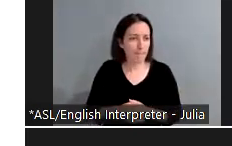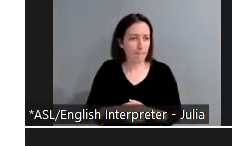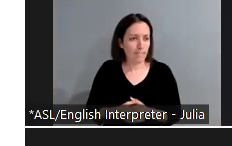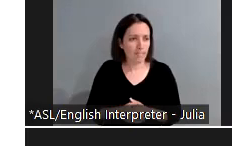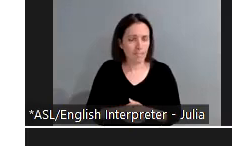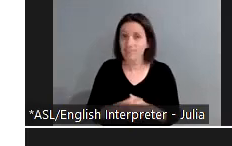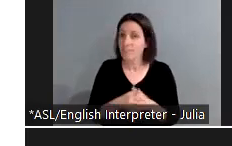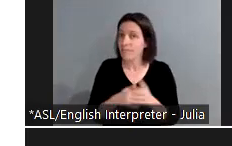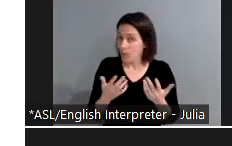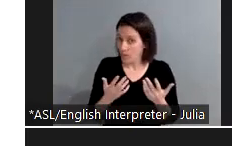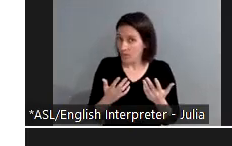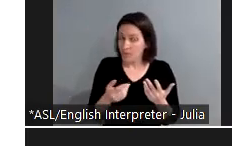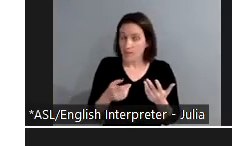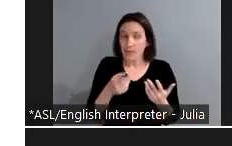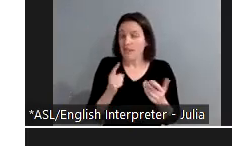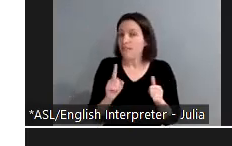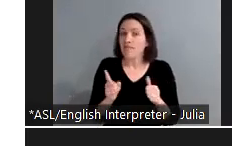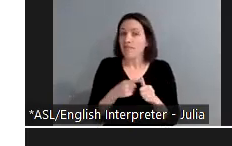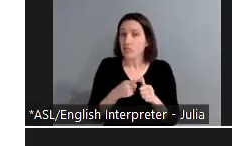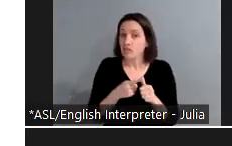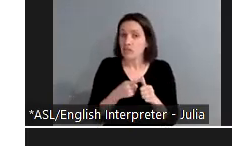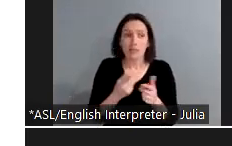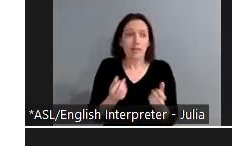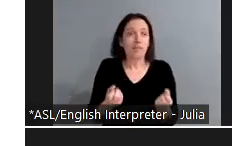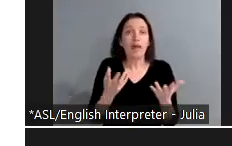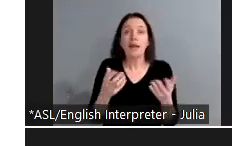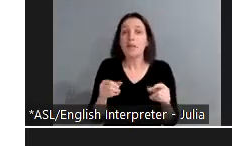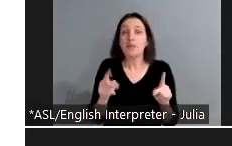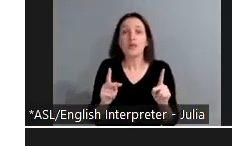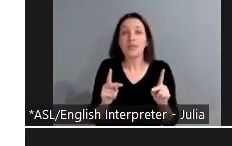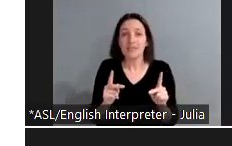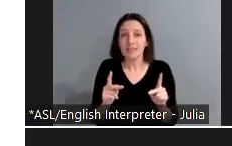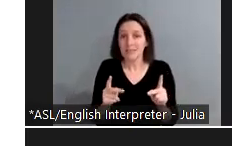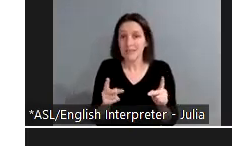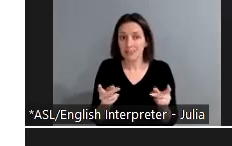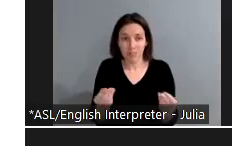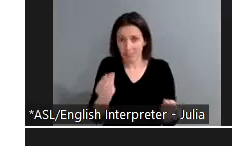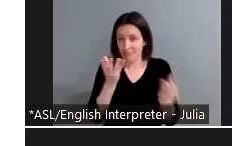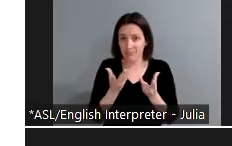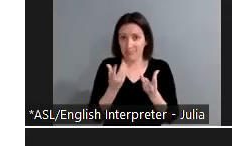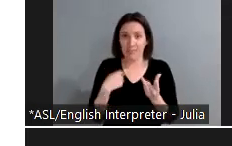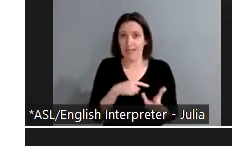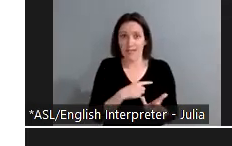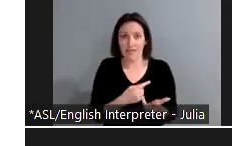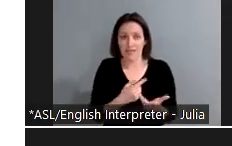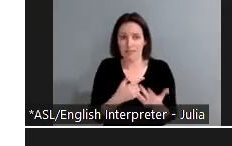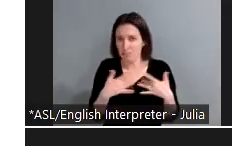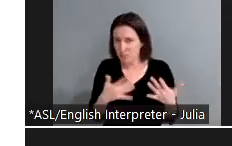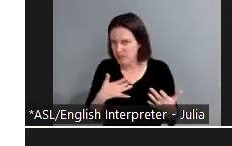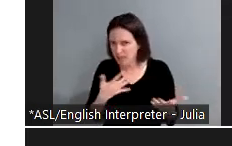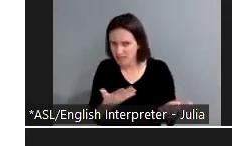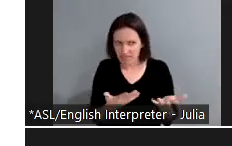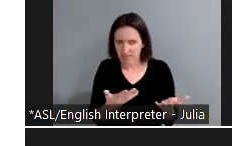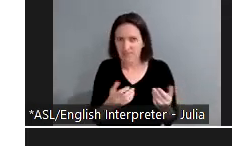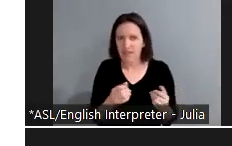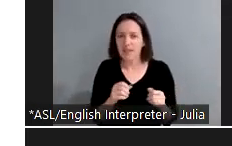So here we have the first of many opportunities for us to receive feedback from you all. So we recognize